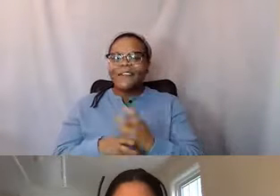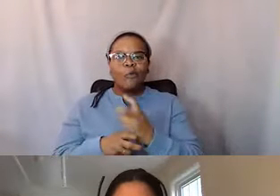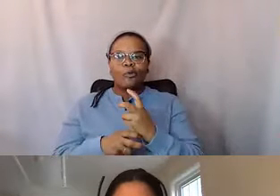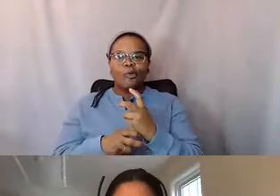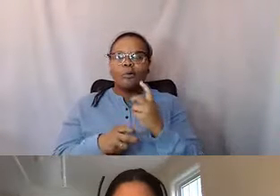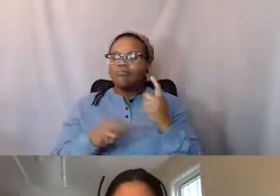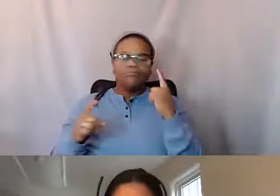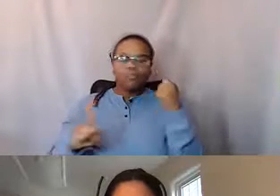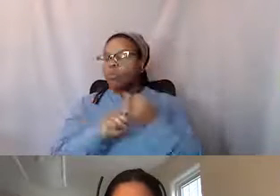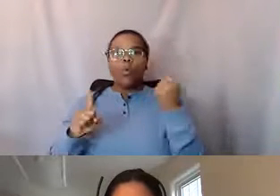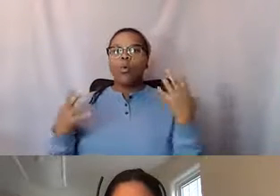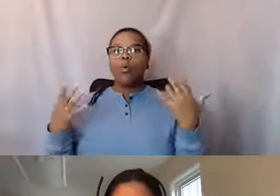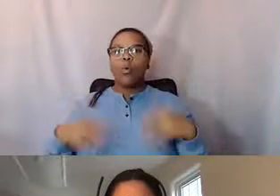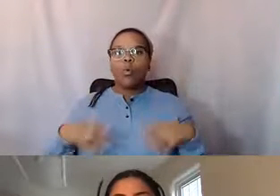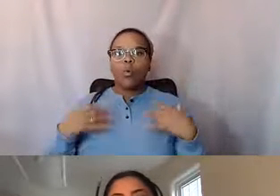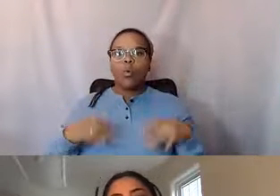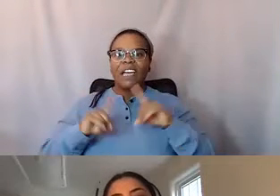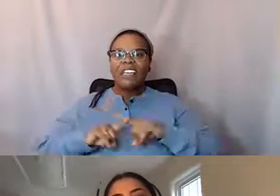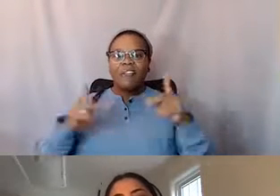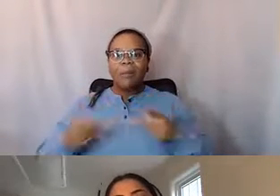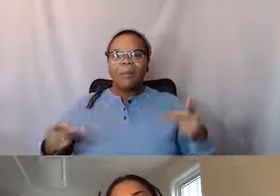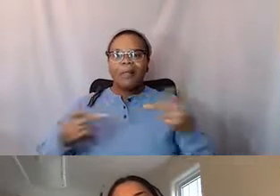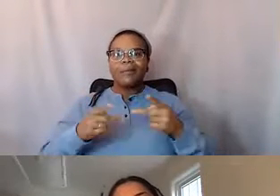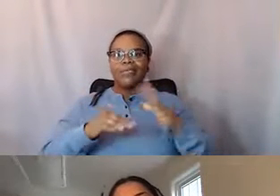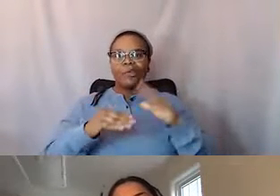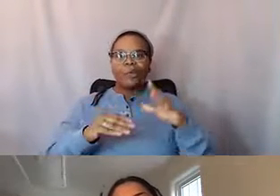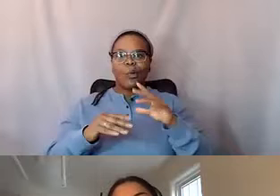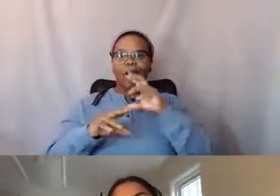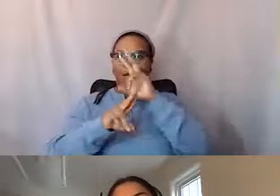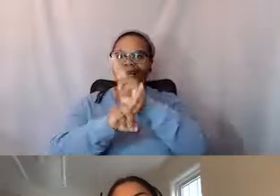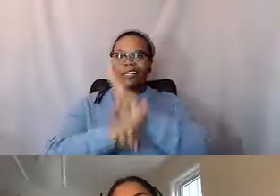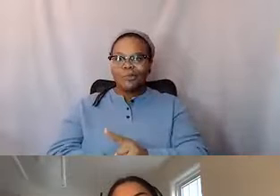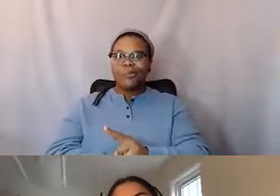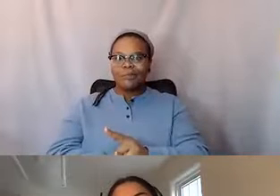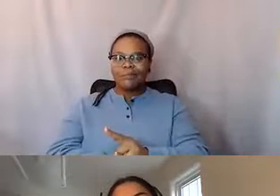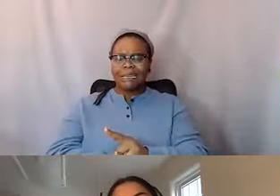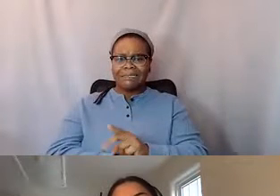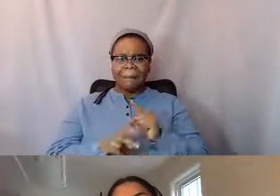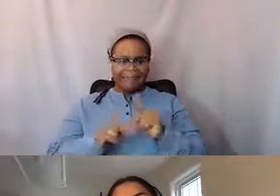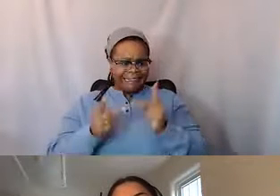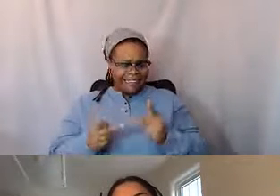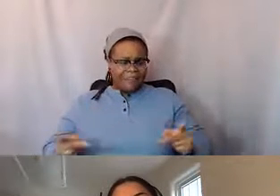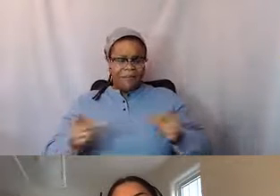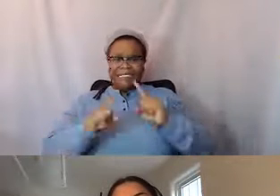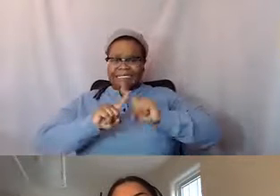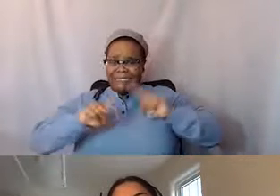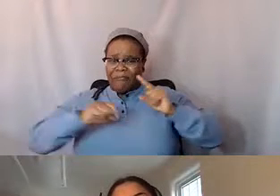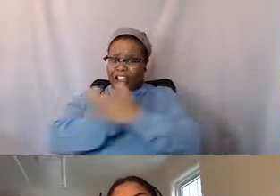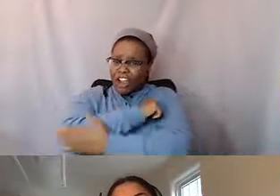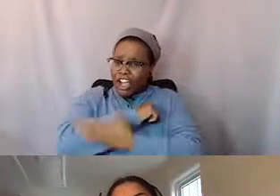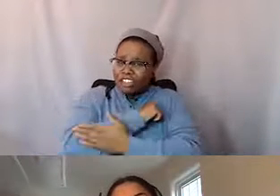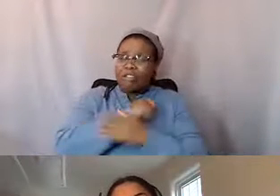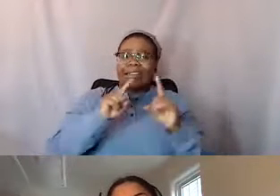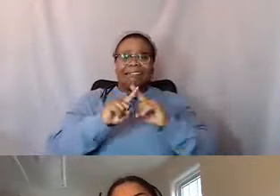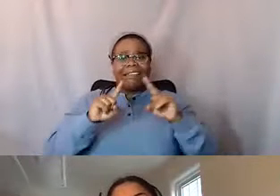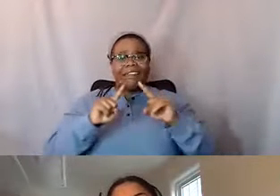be in a different place than you're accustomed to. And to be in a totally different country and a different